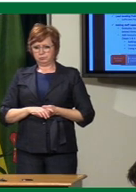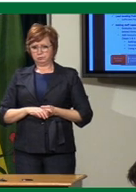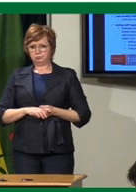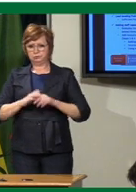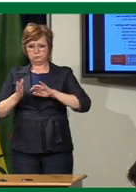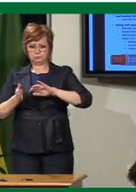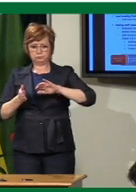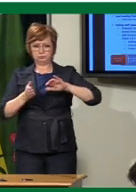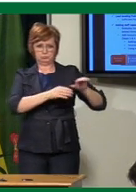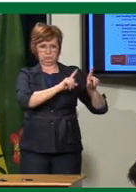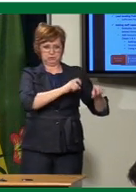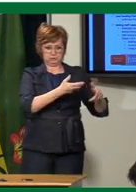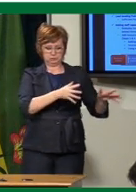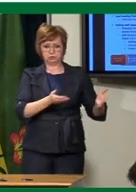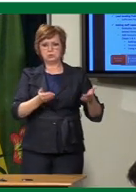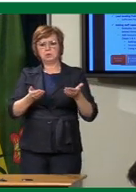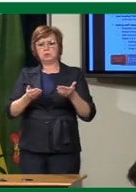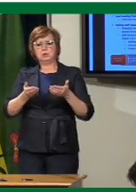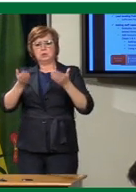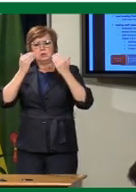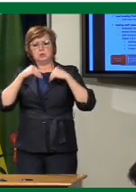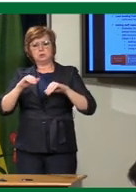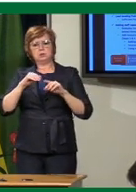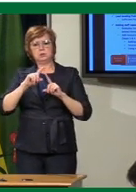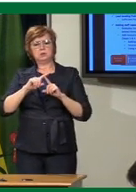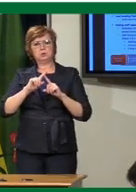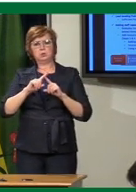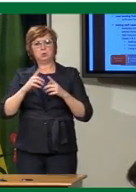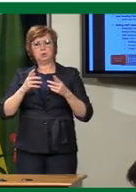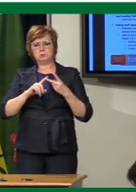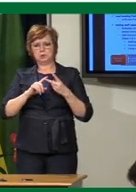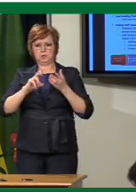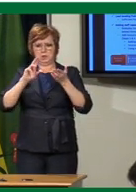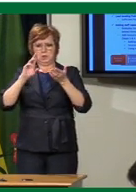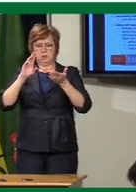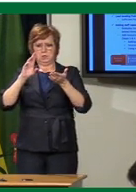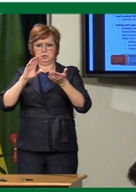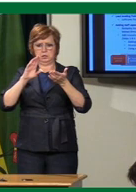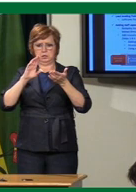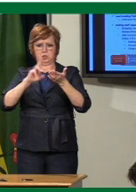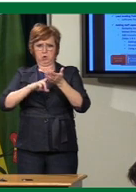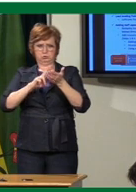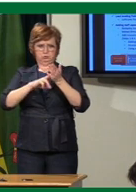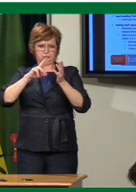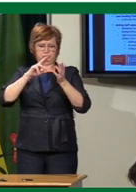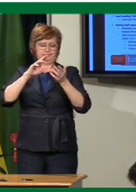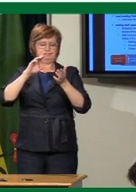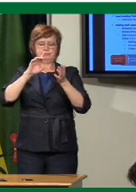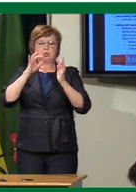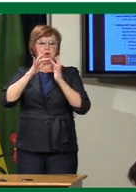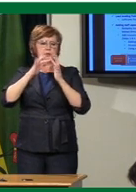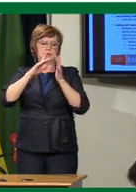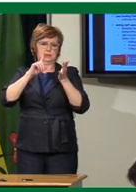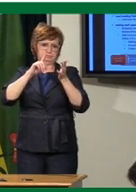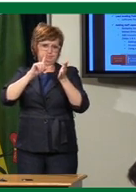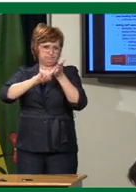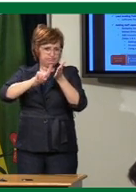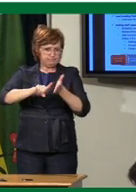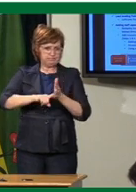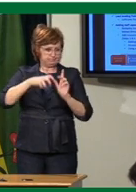So once we go through the testing process, the next step is the contact tracing. And again, I'll just draw your attention to